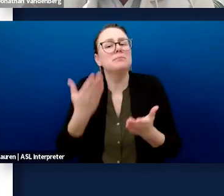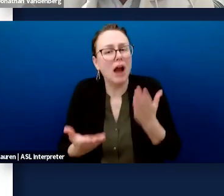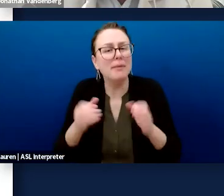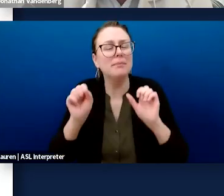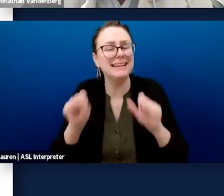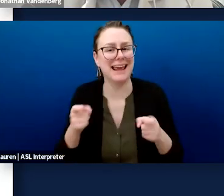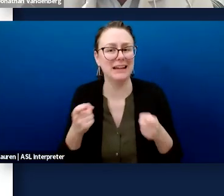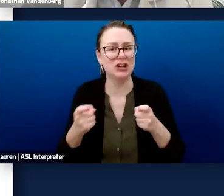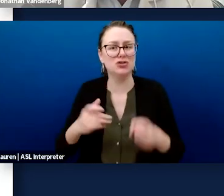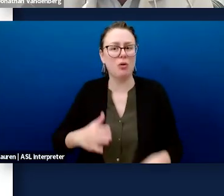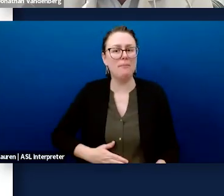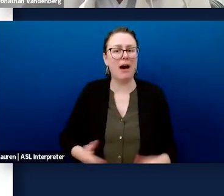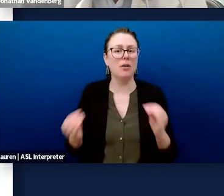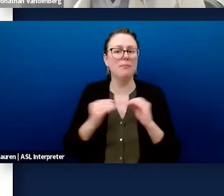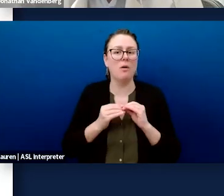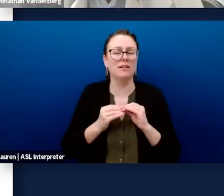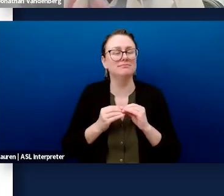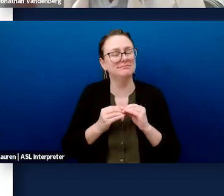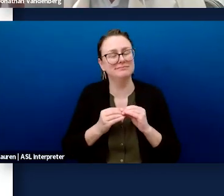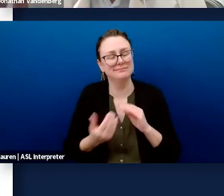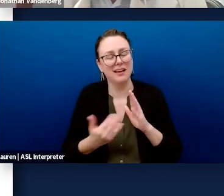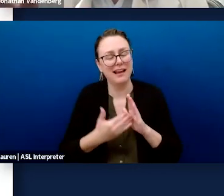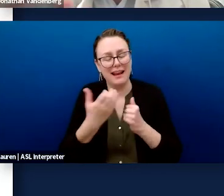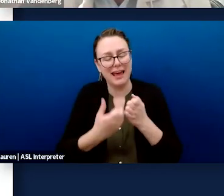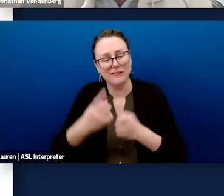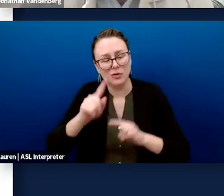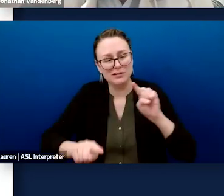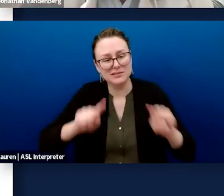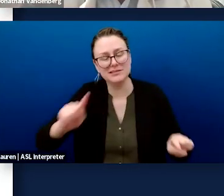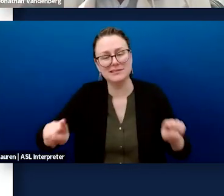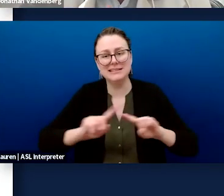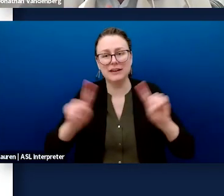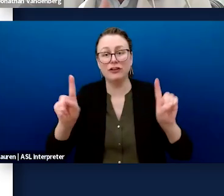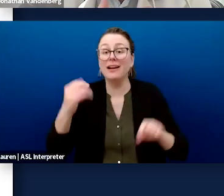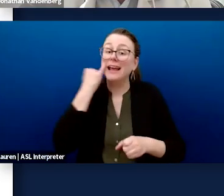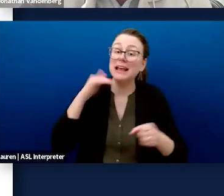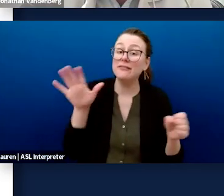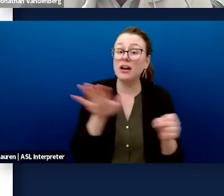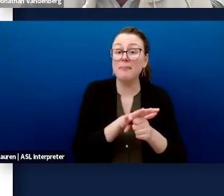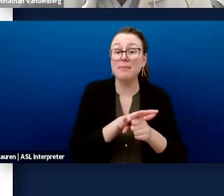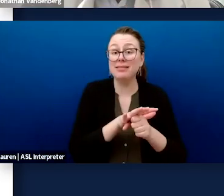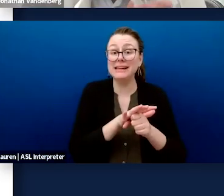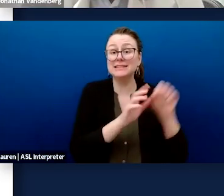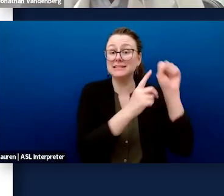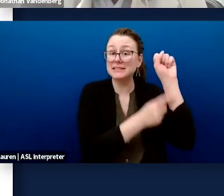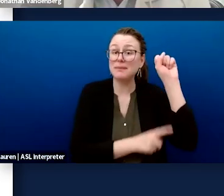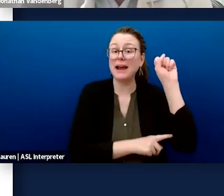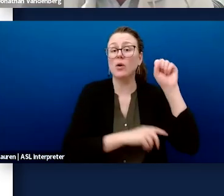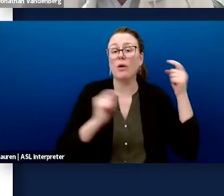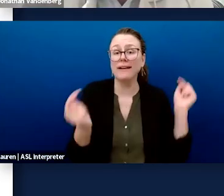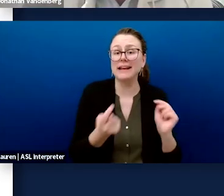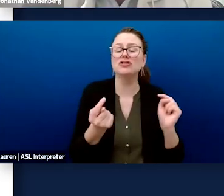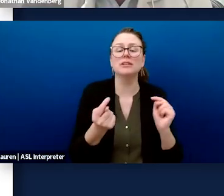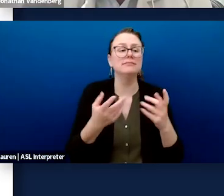But as I said, everyone's a little bit different. If you have a more complete spinal cord injury and you have trouble moving your legs or you have